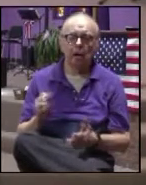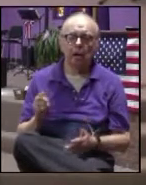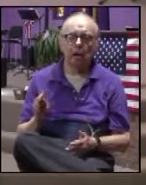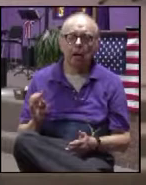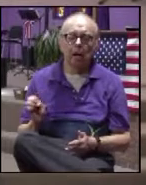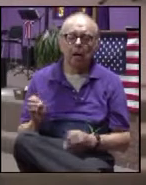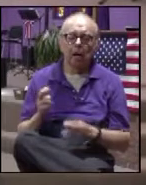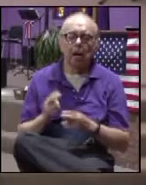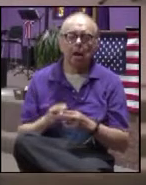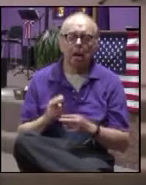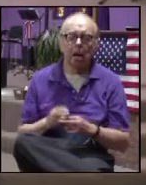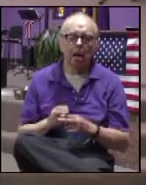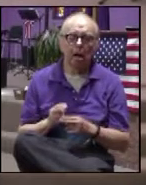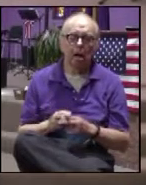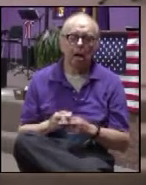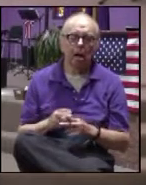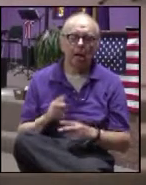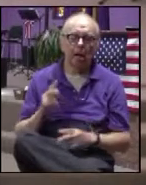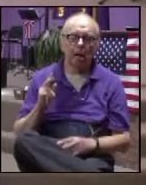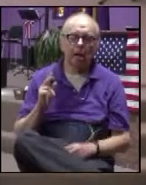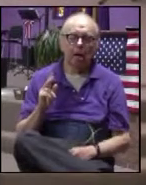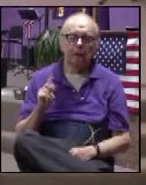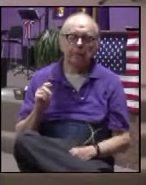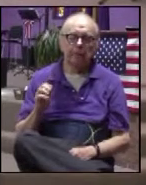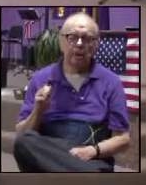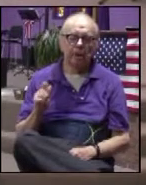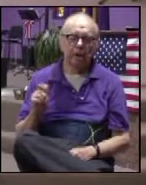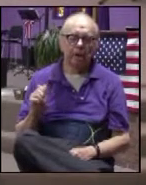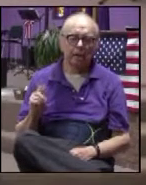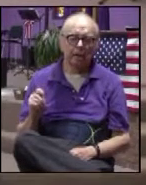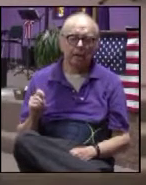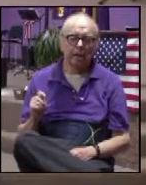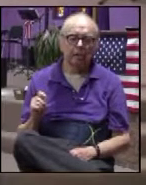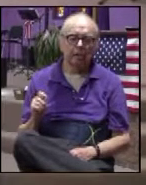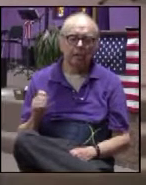was called a Talmud. Okay?